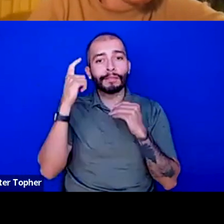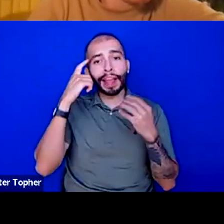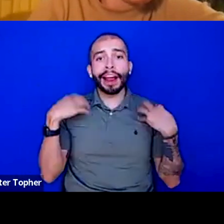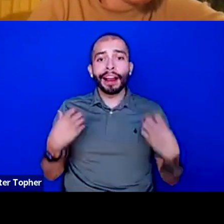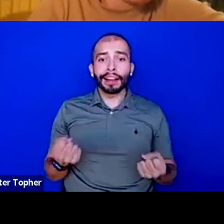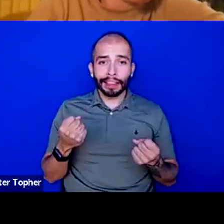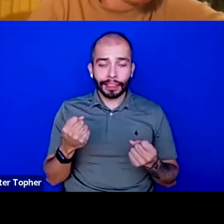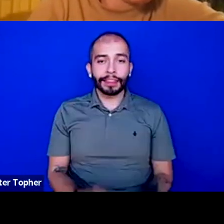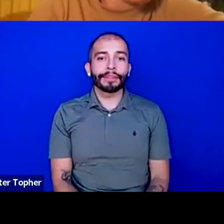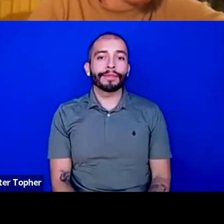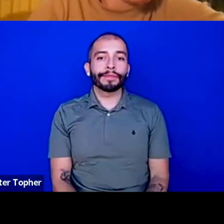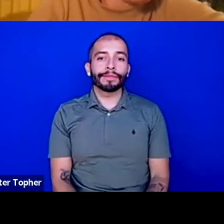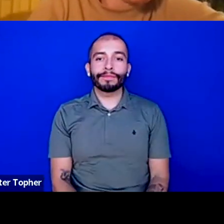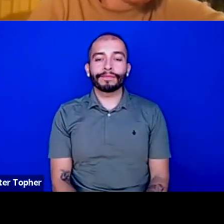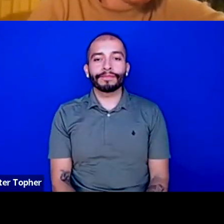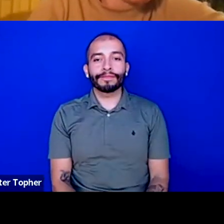disability related issues,